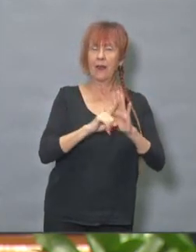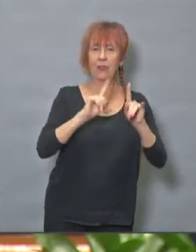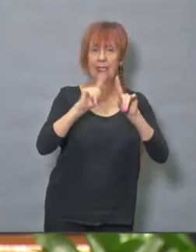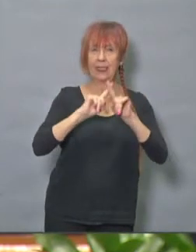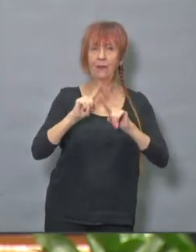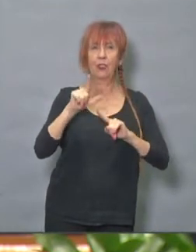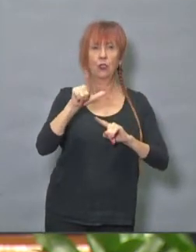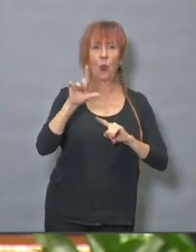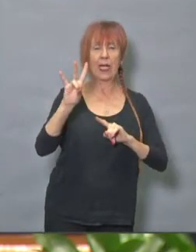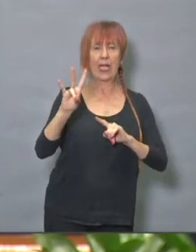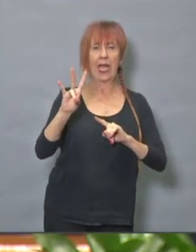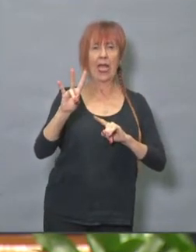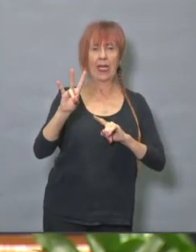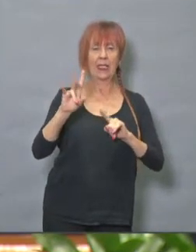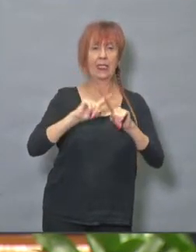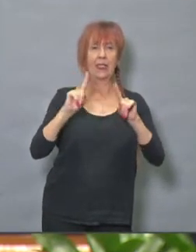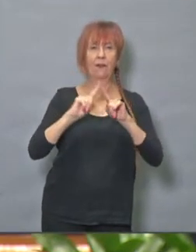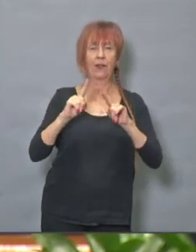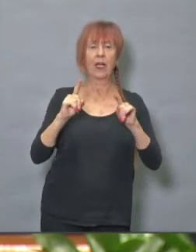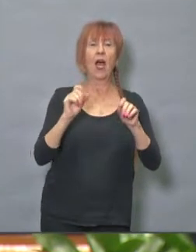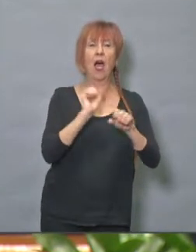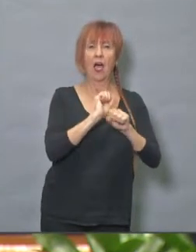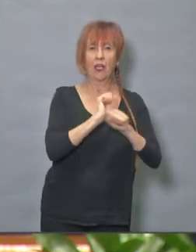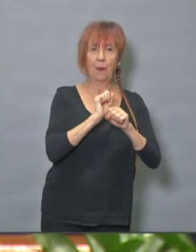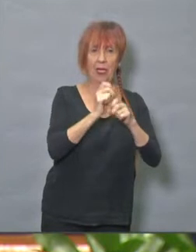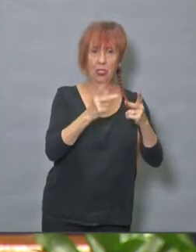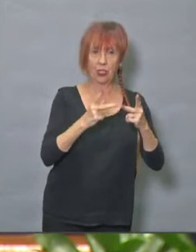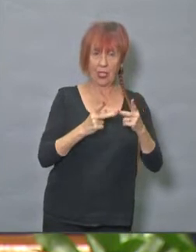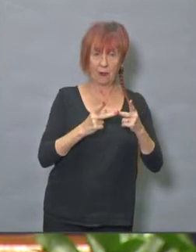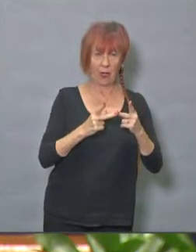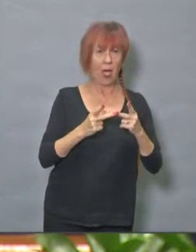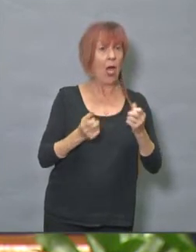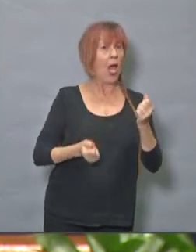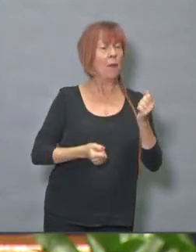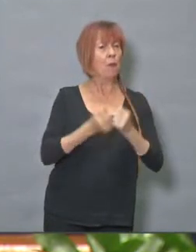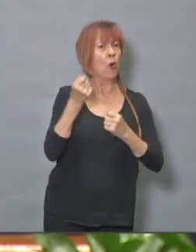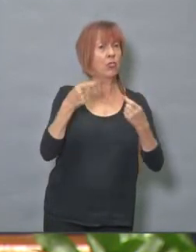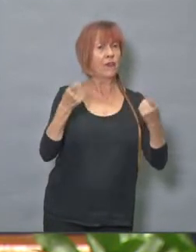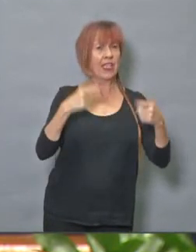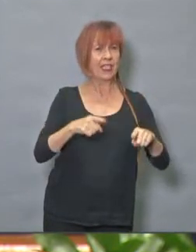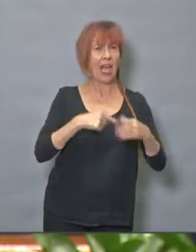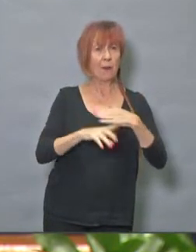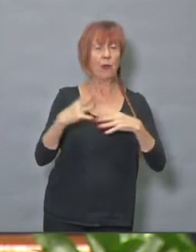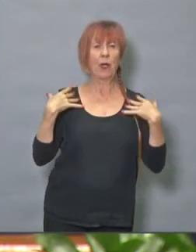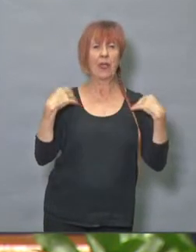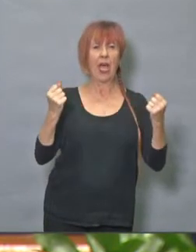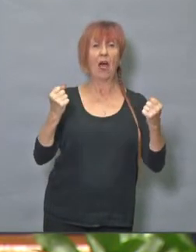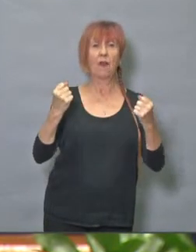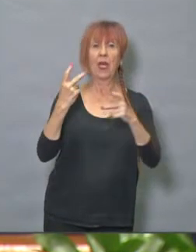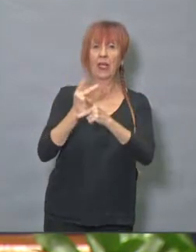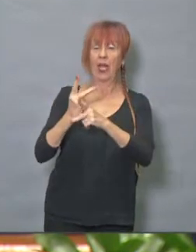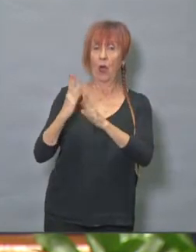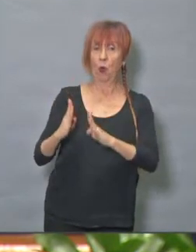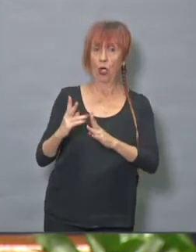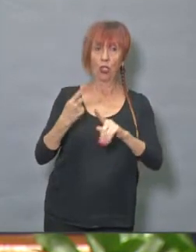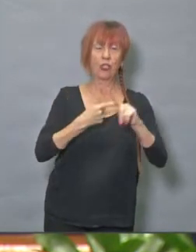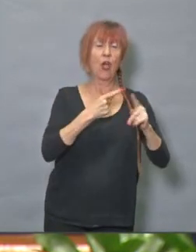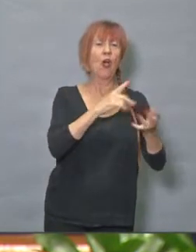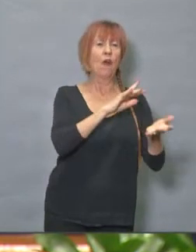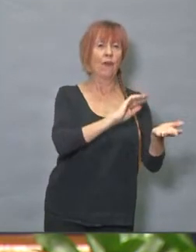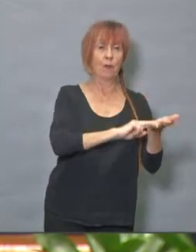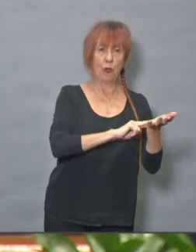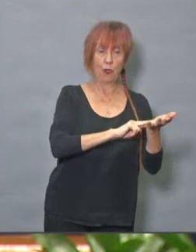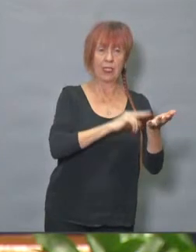occupational settings, and the vast majority of cases continue to be among healthcare workers from skilled nursing facilities and